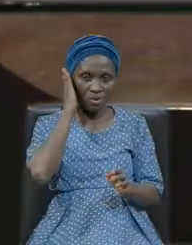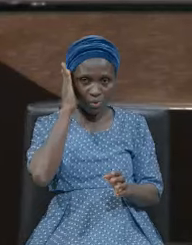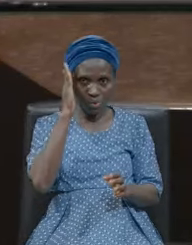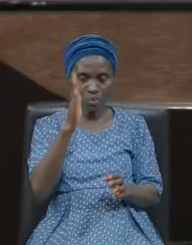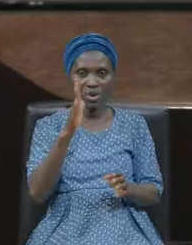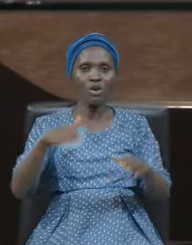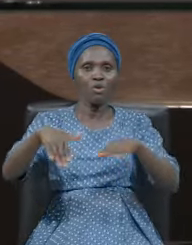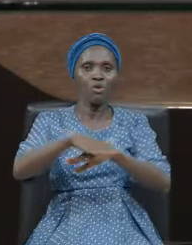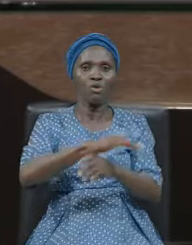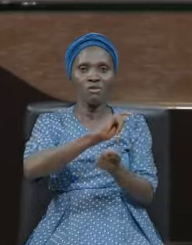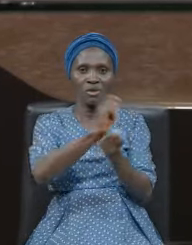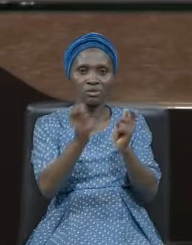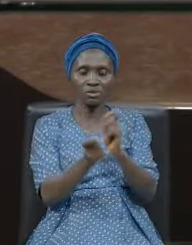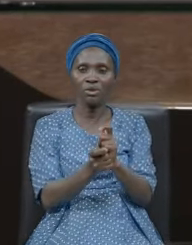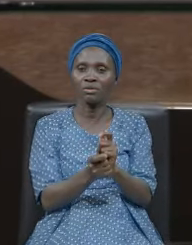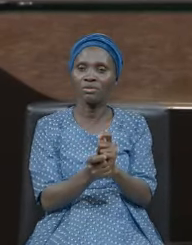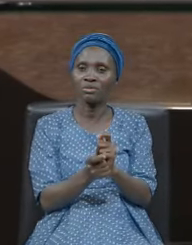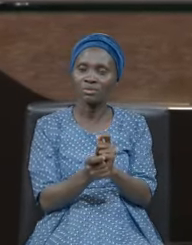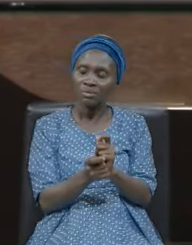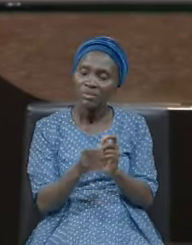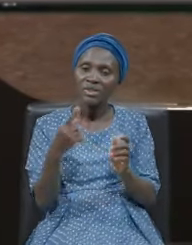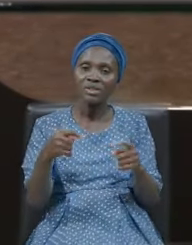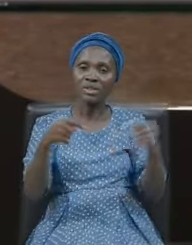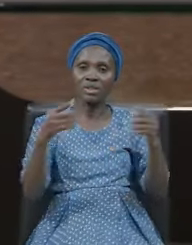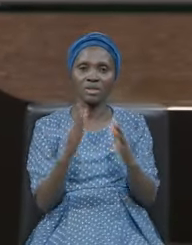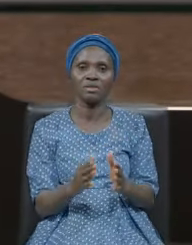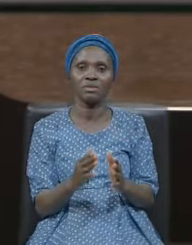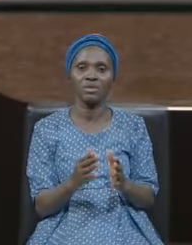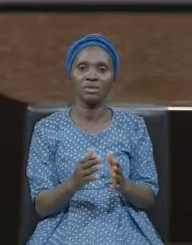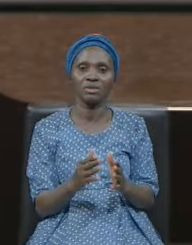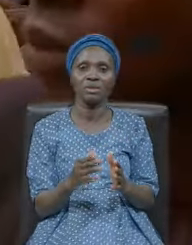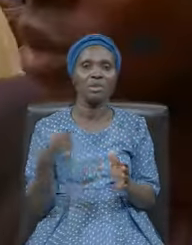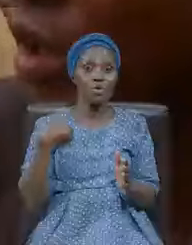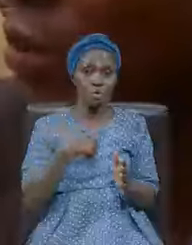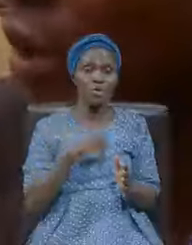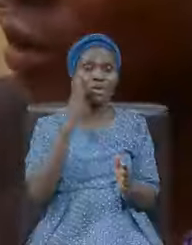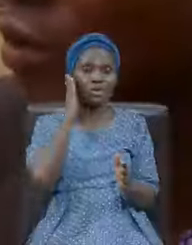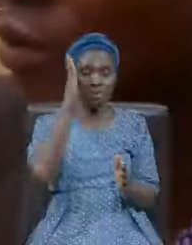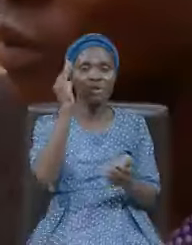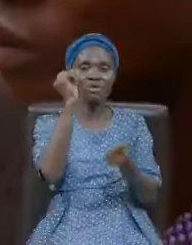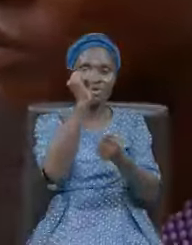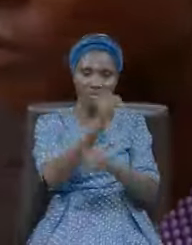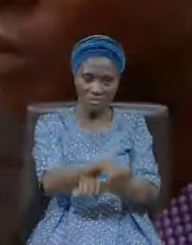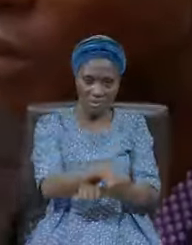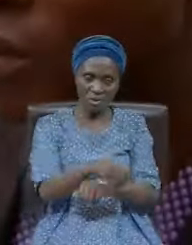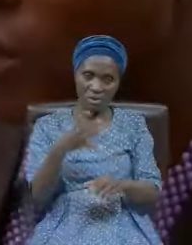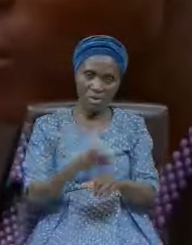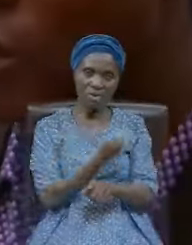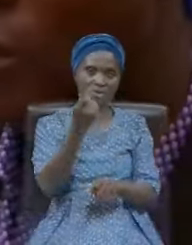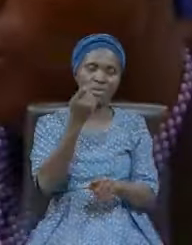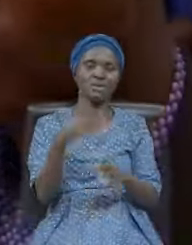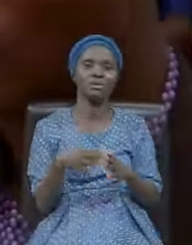the enemy on our lives. We will overcome. But all the